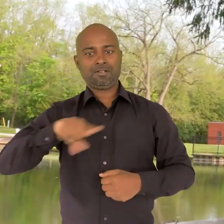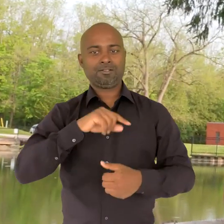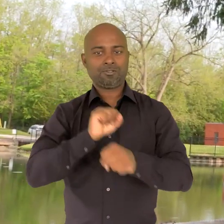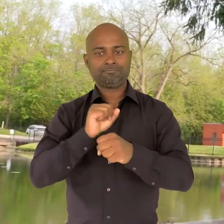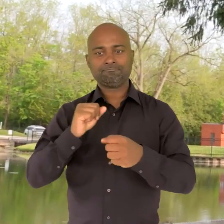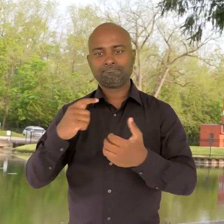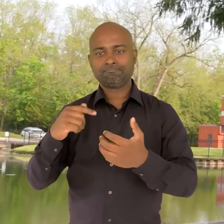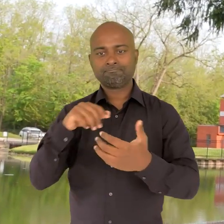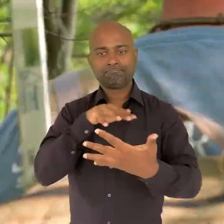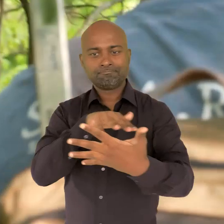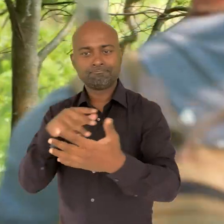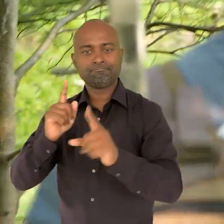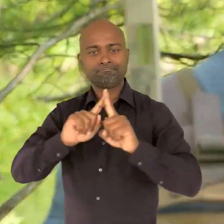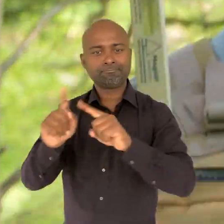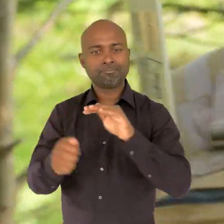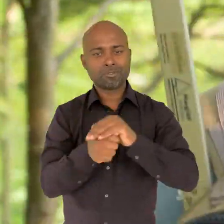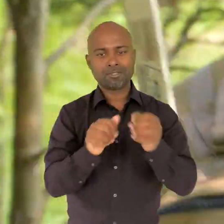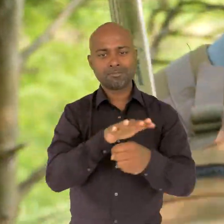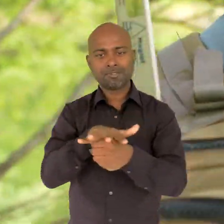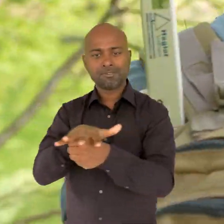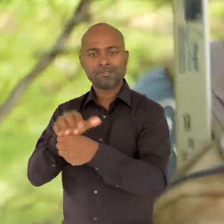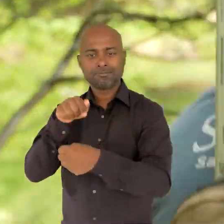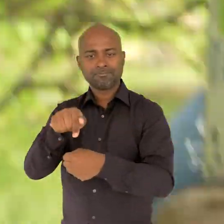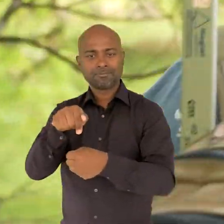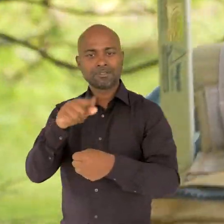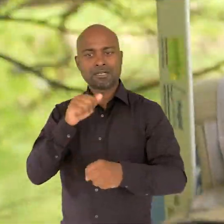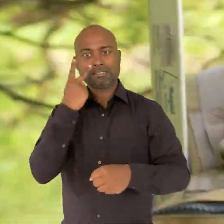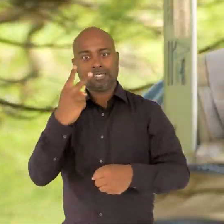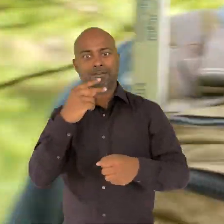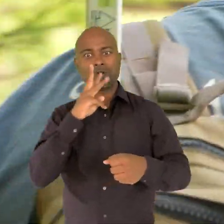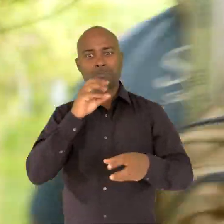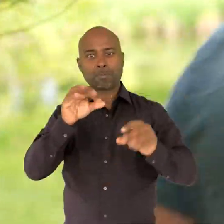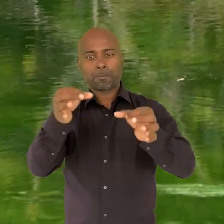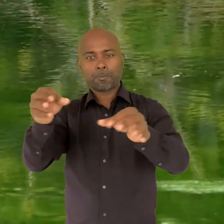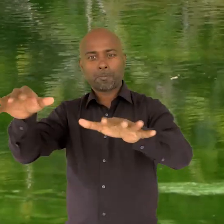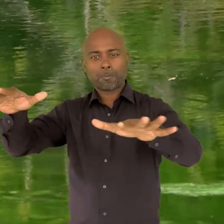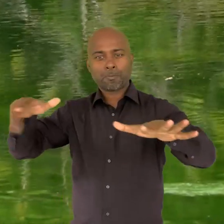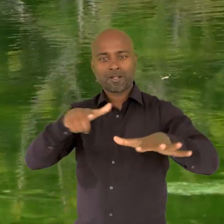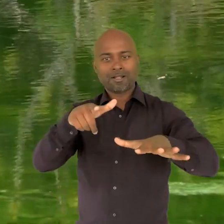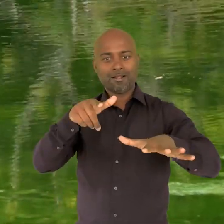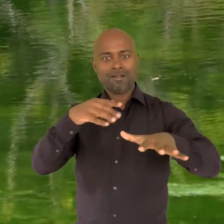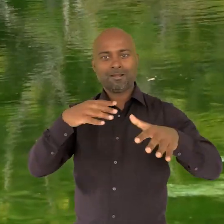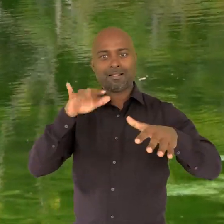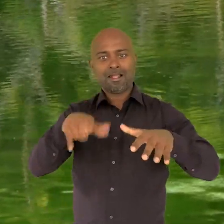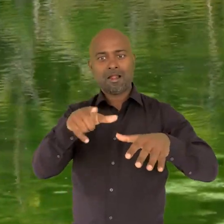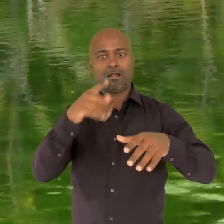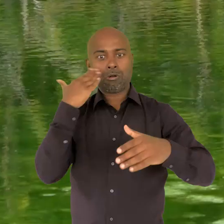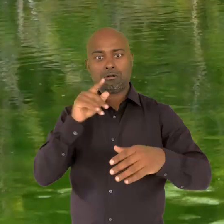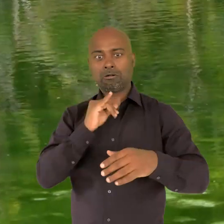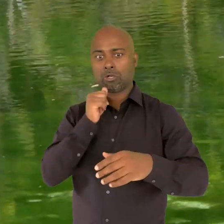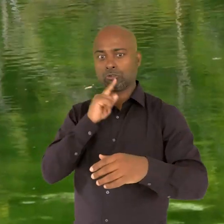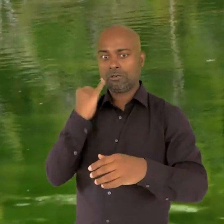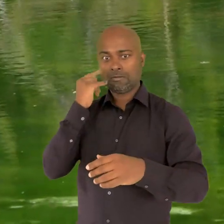we will survey for different turtle species. You see the ripples moving? I can see his whole body, but I don't know if the camera